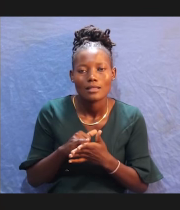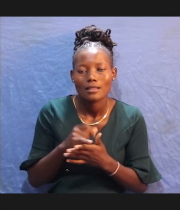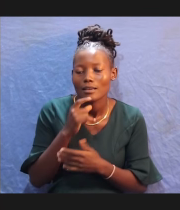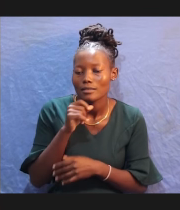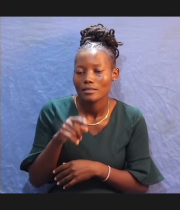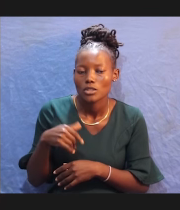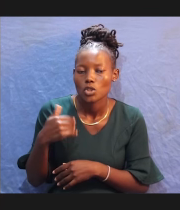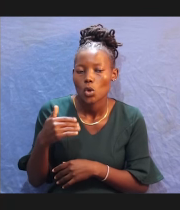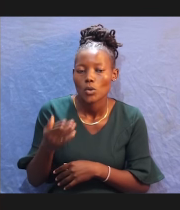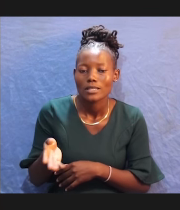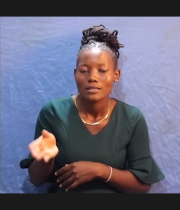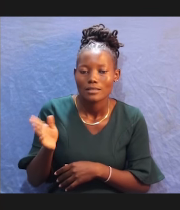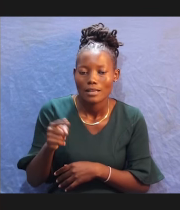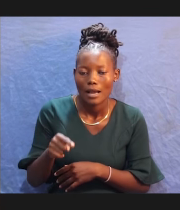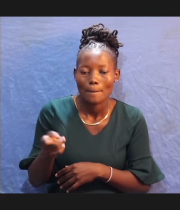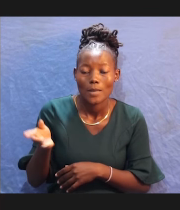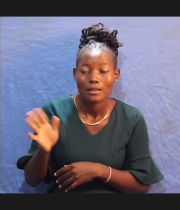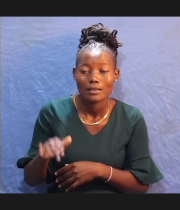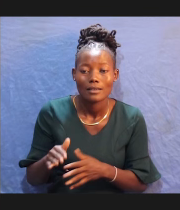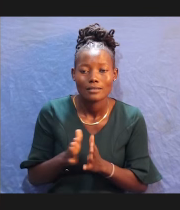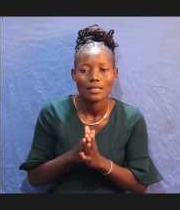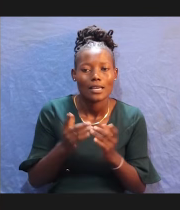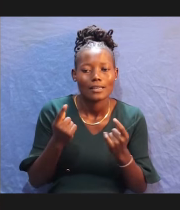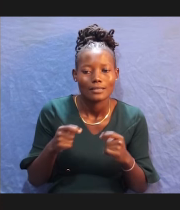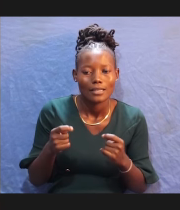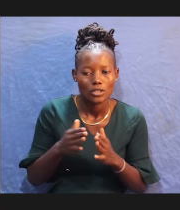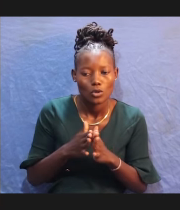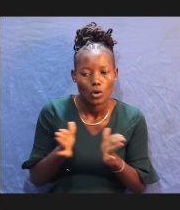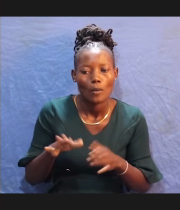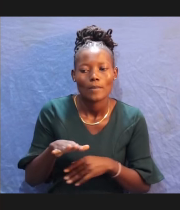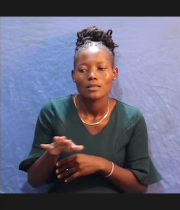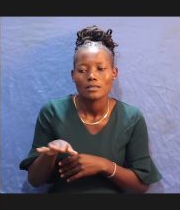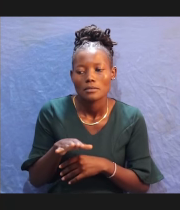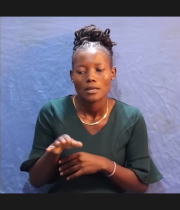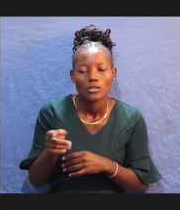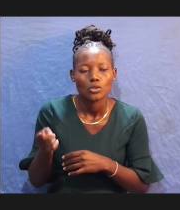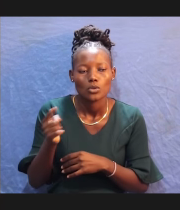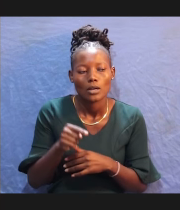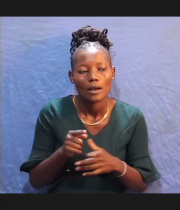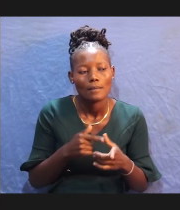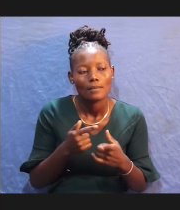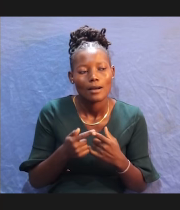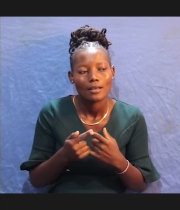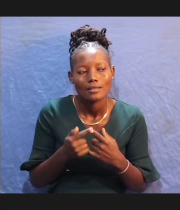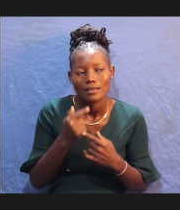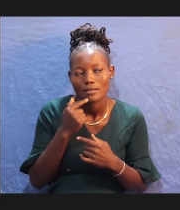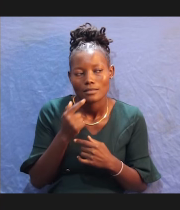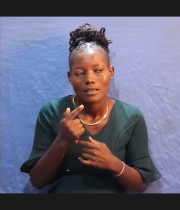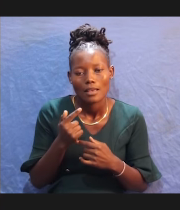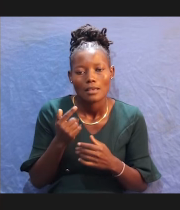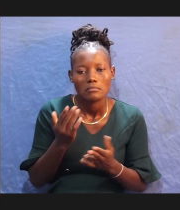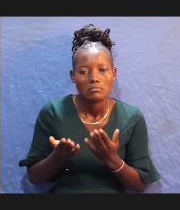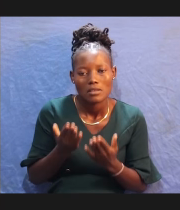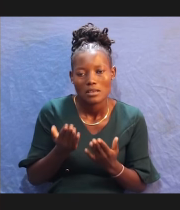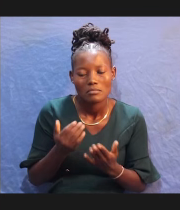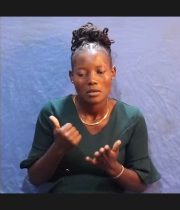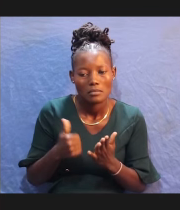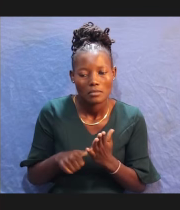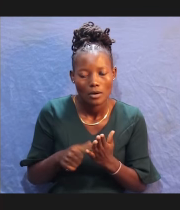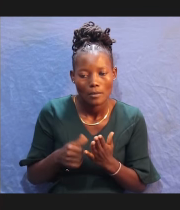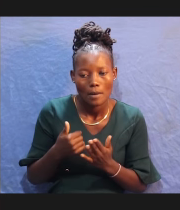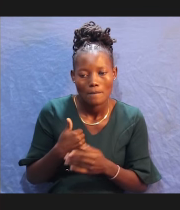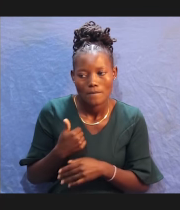late, and try to open the space that he can come to you and say to you, okay, maybe something is happening that we don't know. Maybe